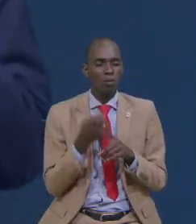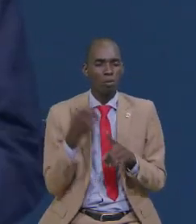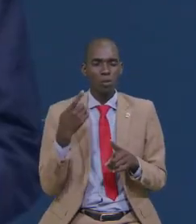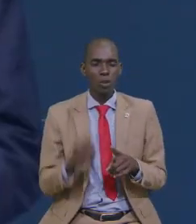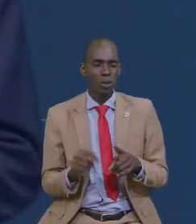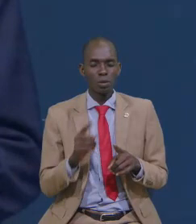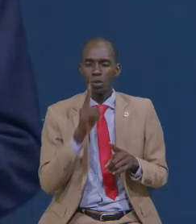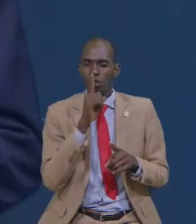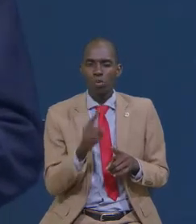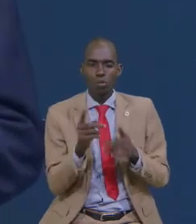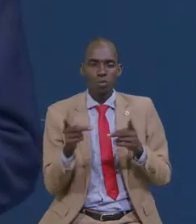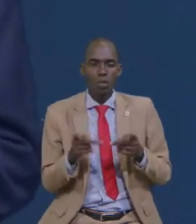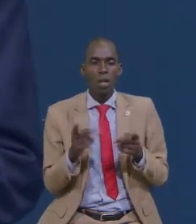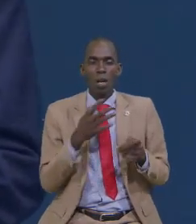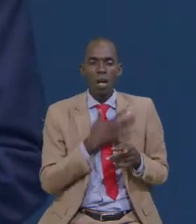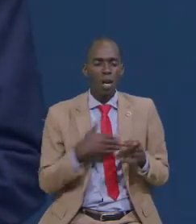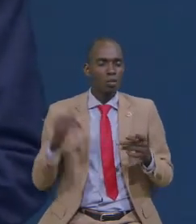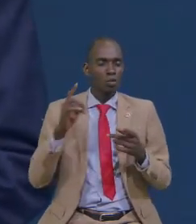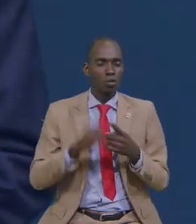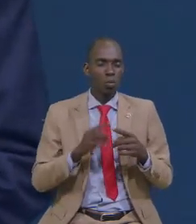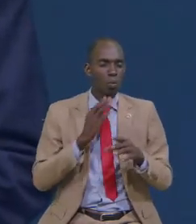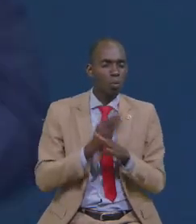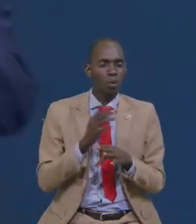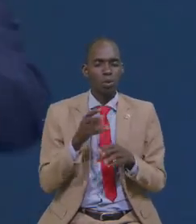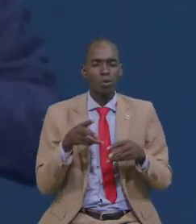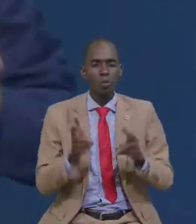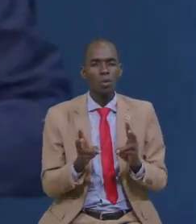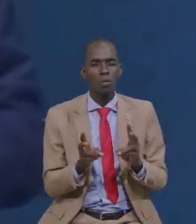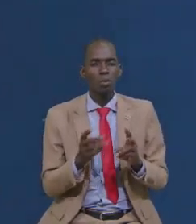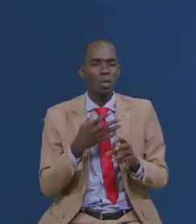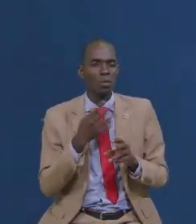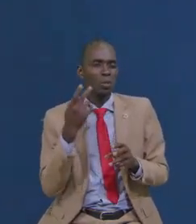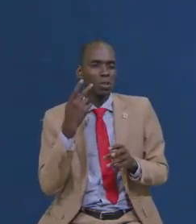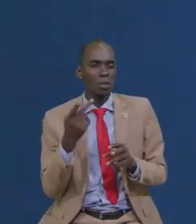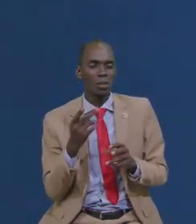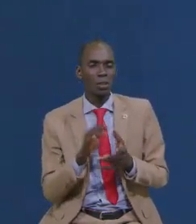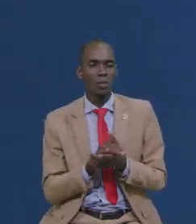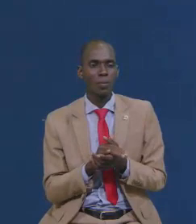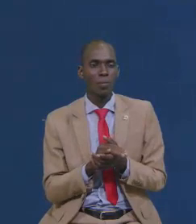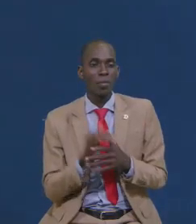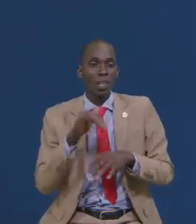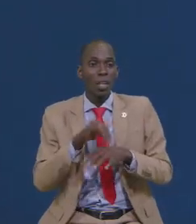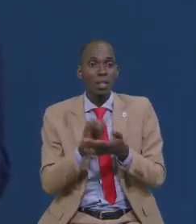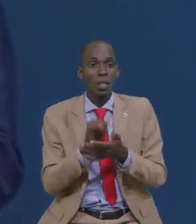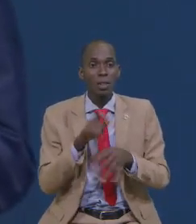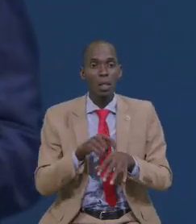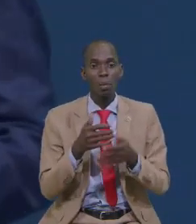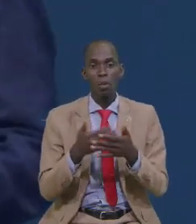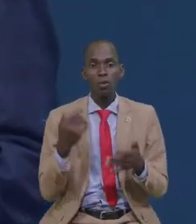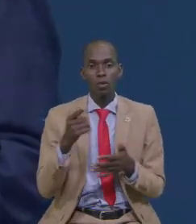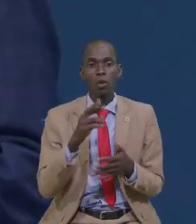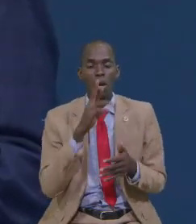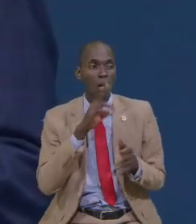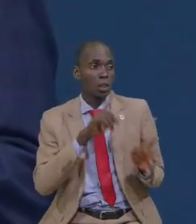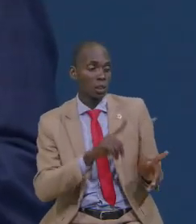the stand and the place of usefulness. And then at that time, before you were translated, they